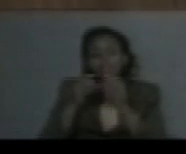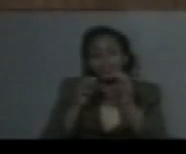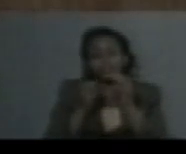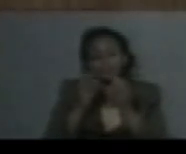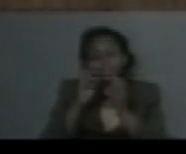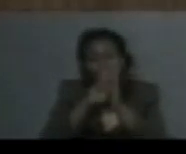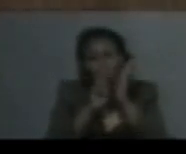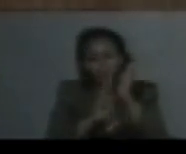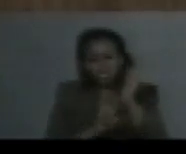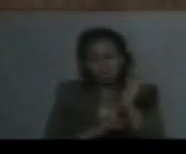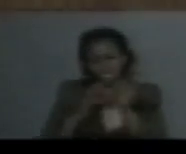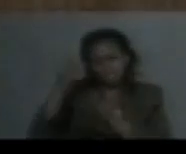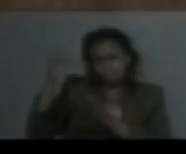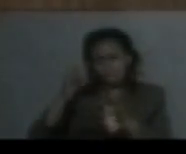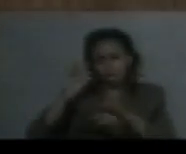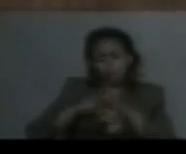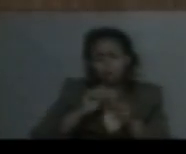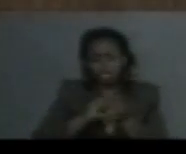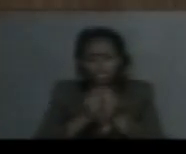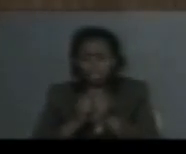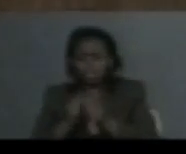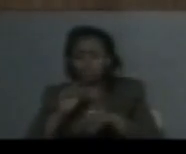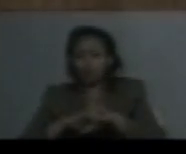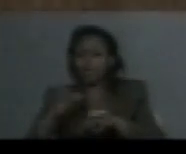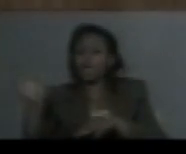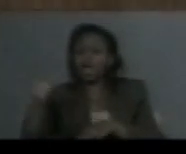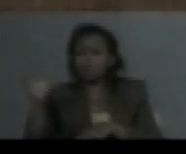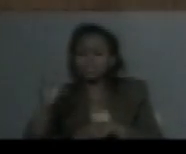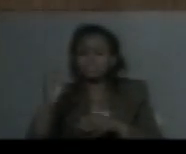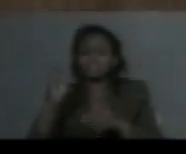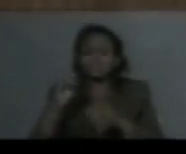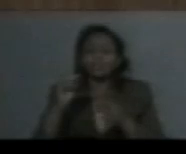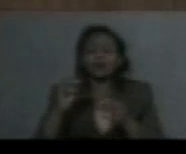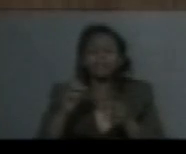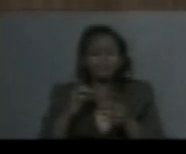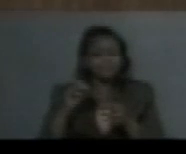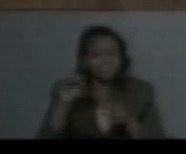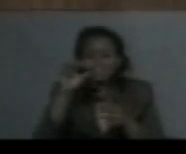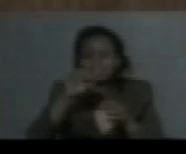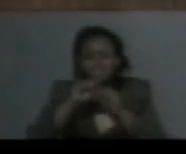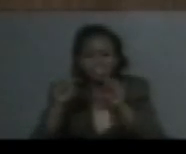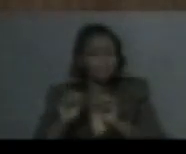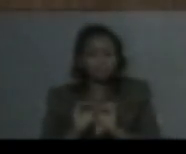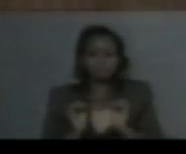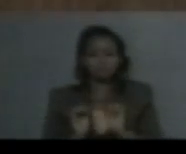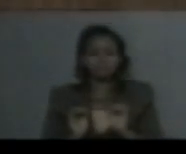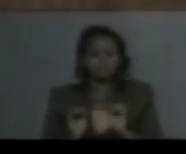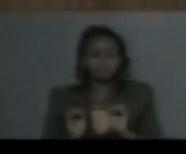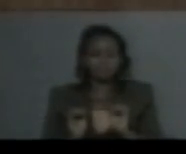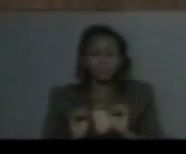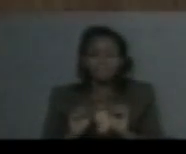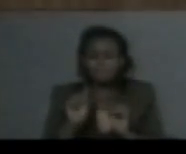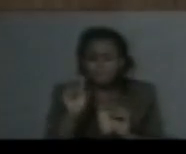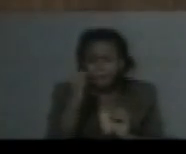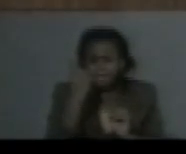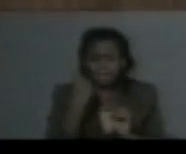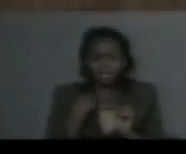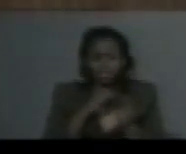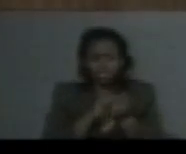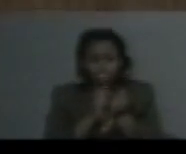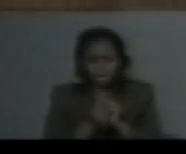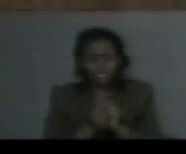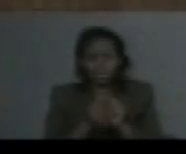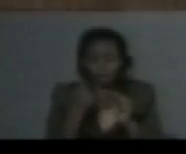on possible changes on the counting and tallying system. So, first issue was immediately change the number of